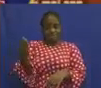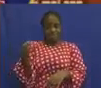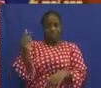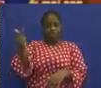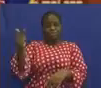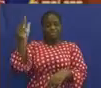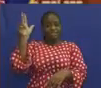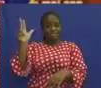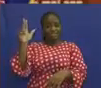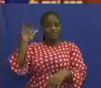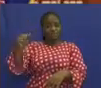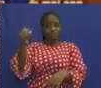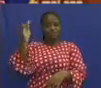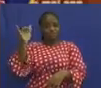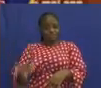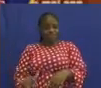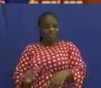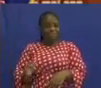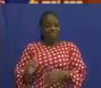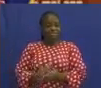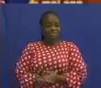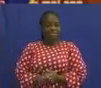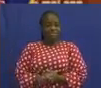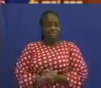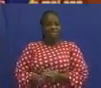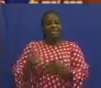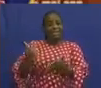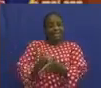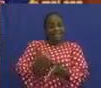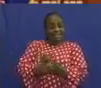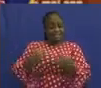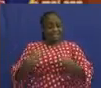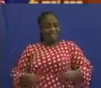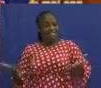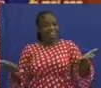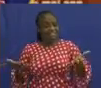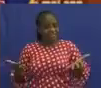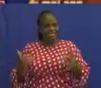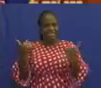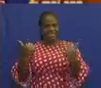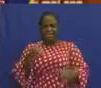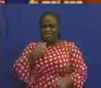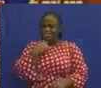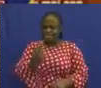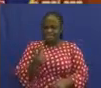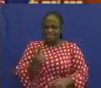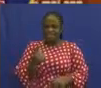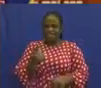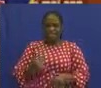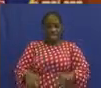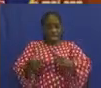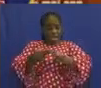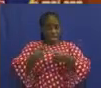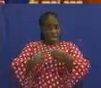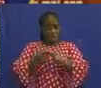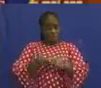July 2021, 3 weeks later, the Ghana Health Service is now reporting that our